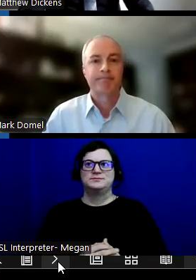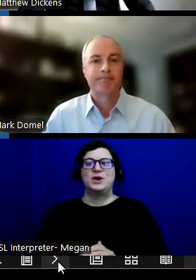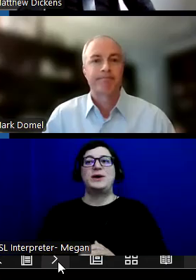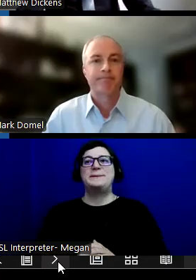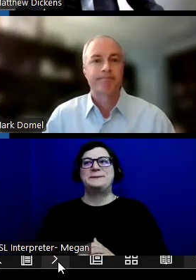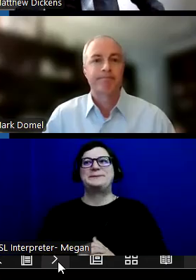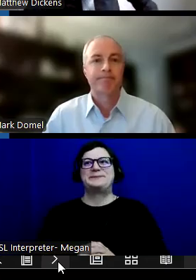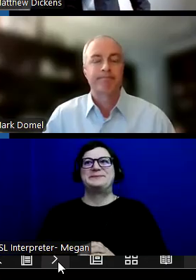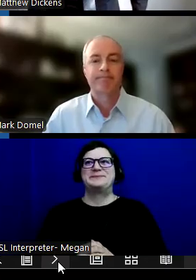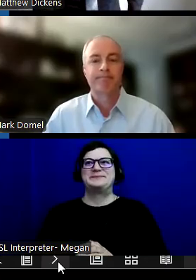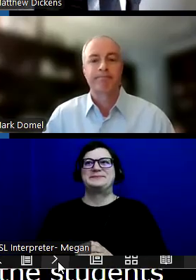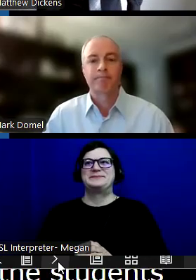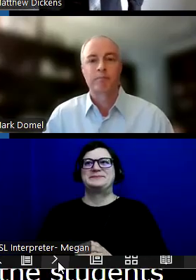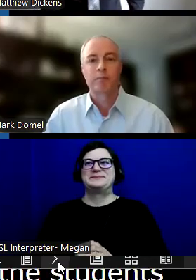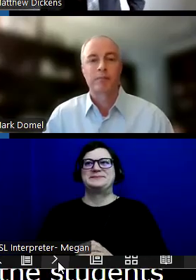All right.